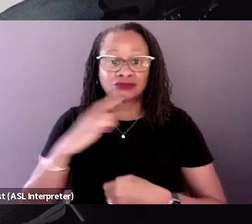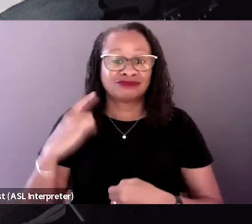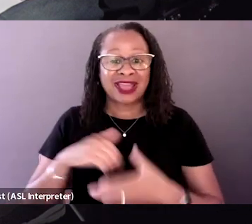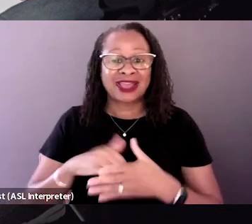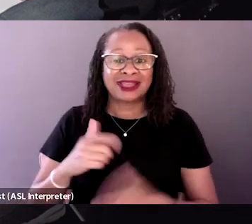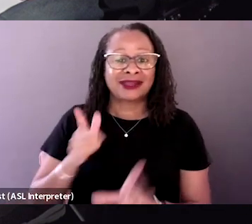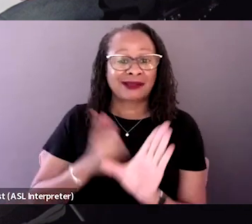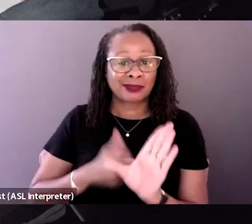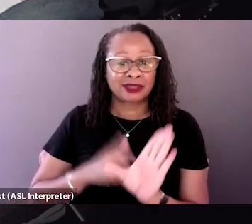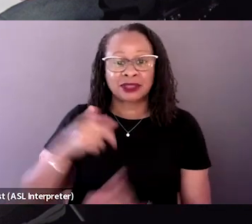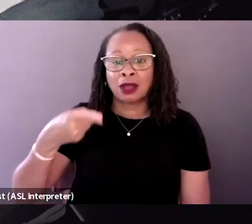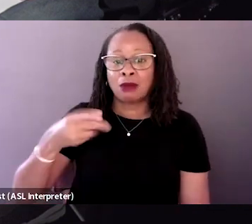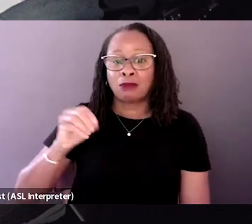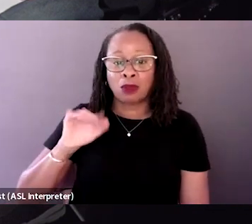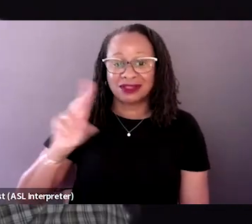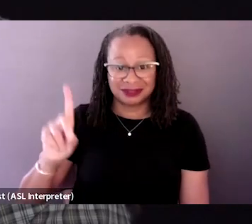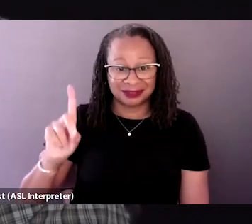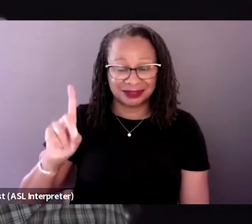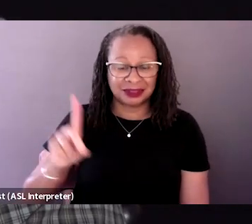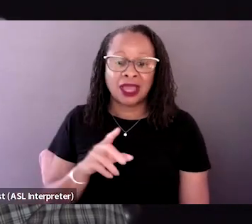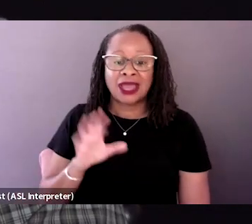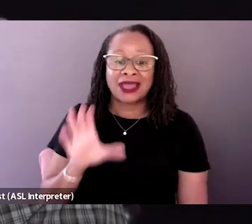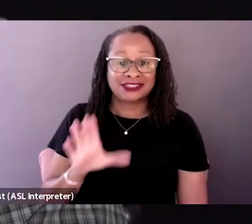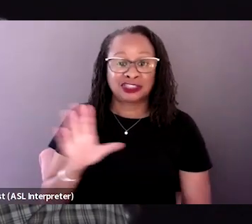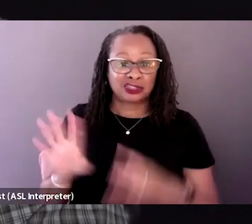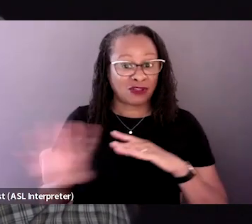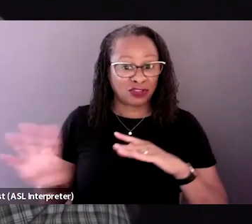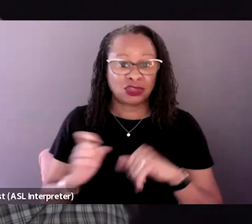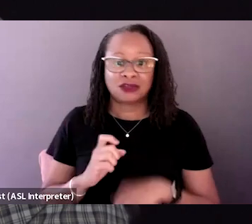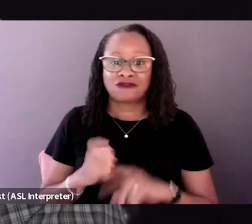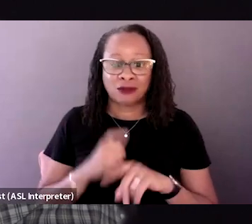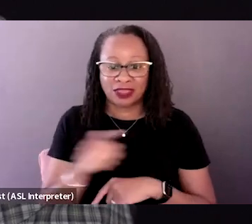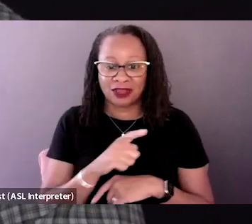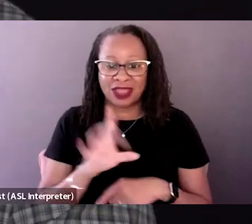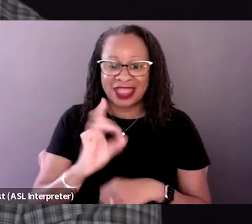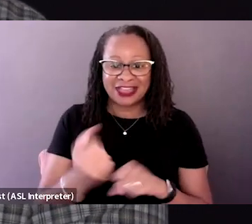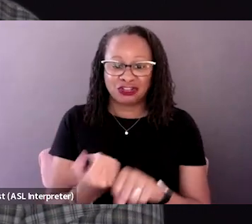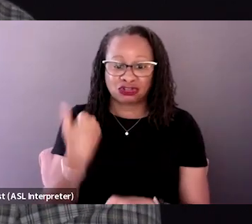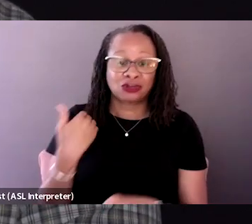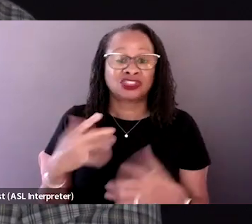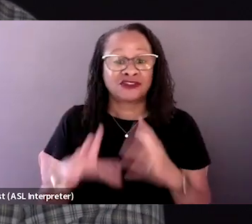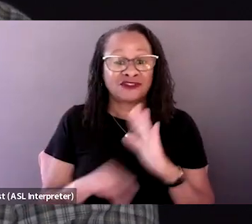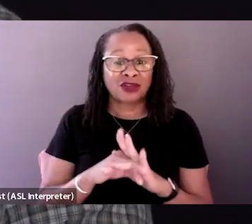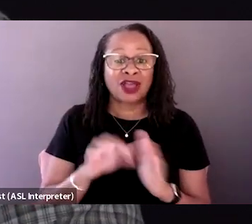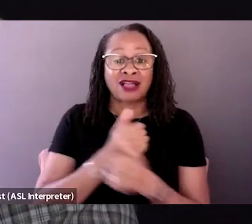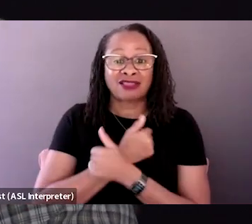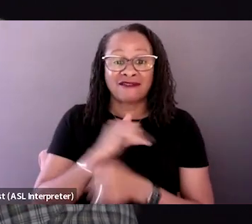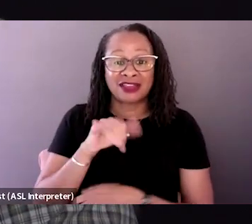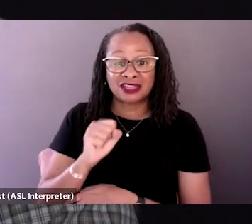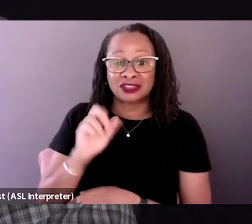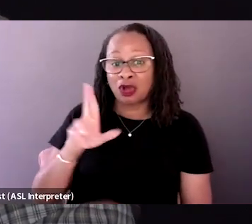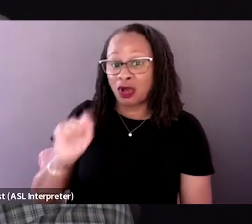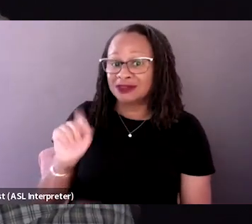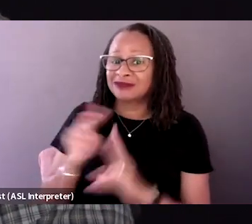communist Poland, and she's a political refugee. And about 8 years ago, she discovered Anya and Slava's art,